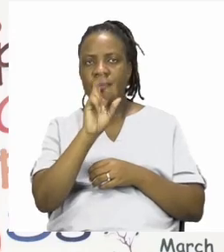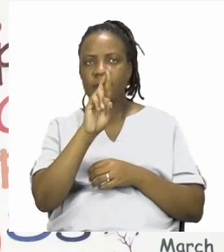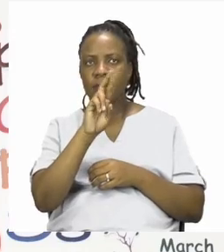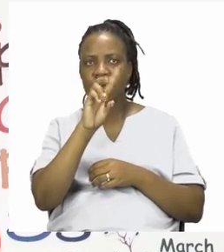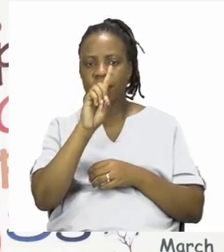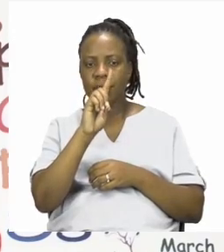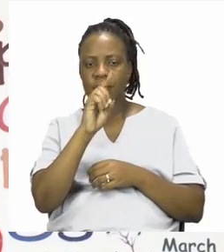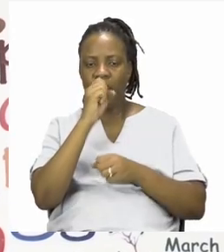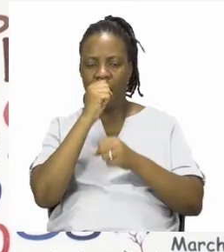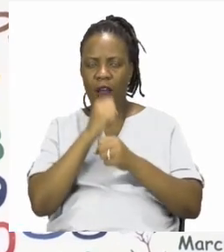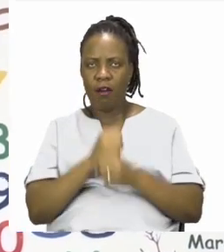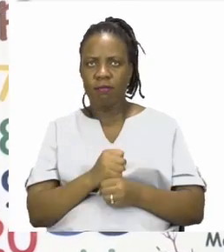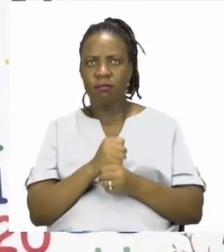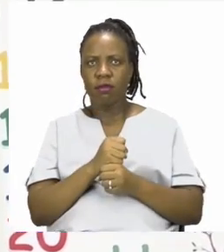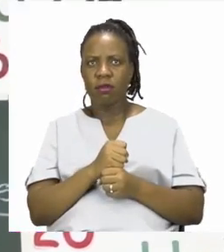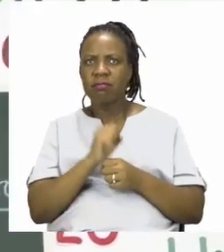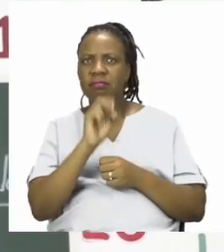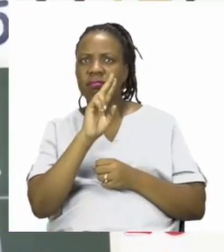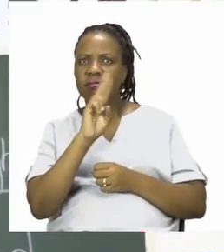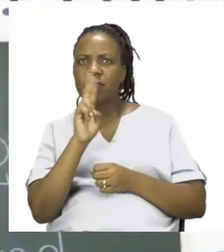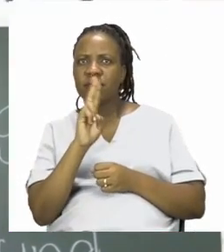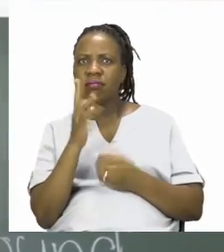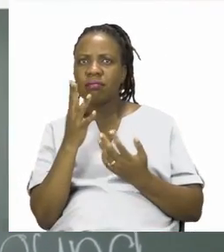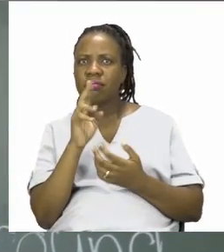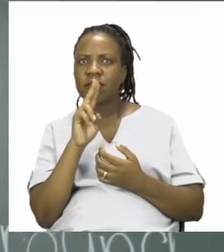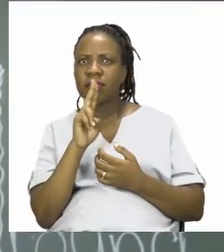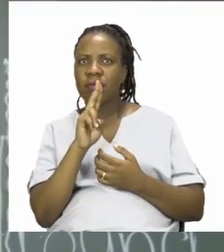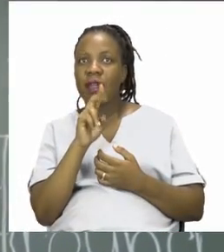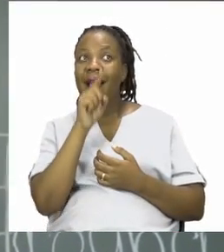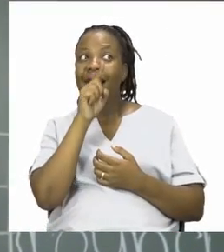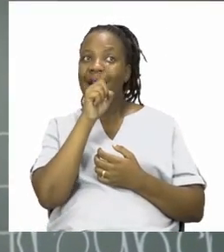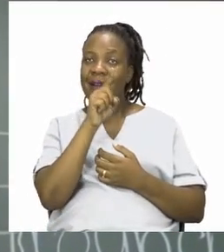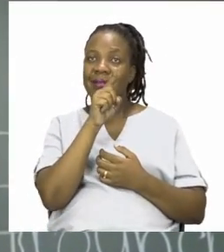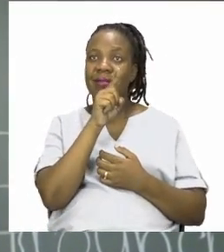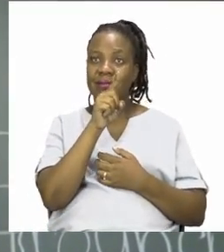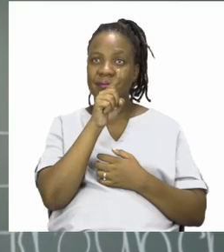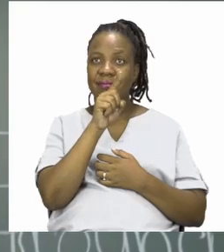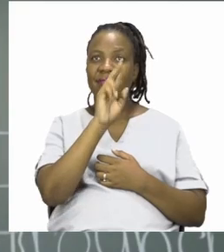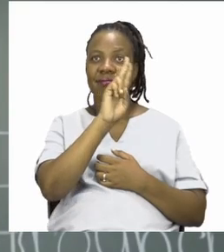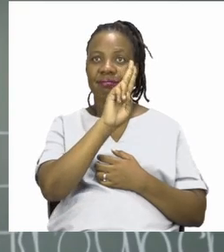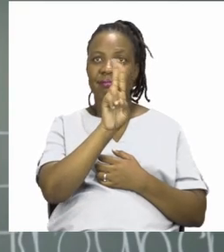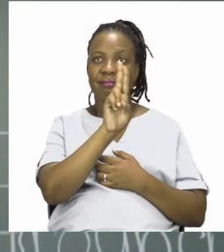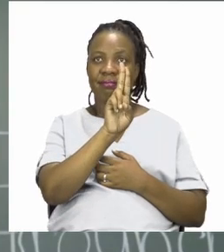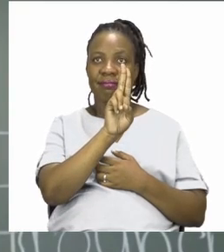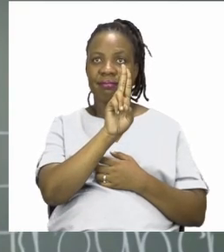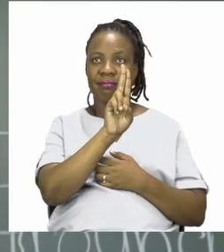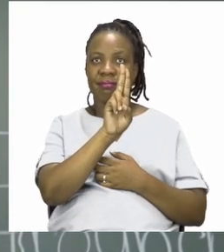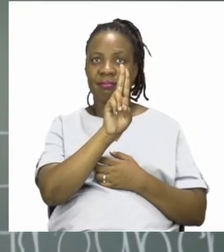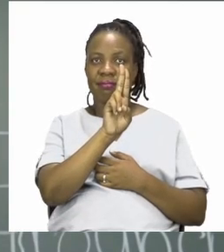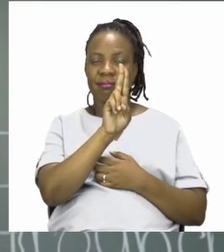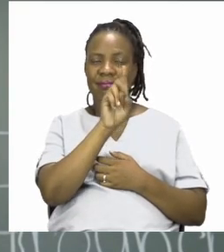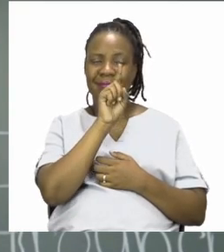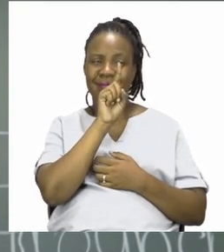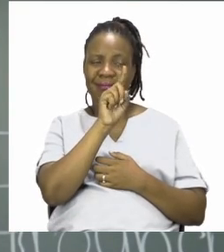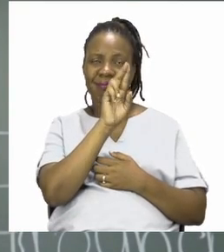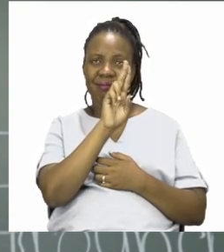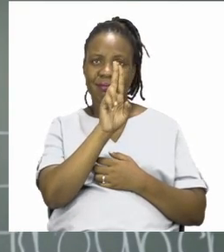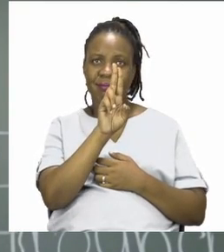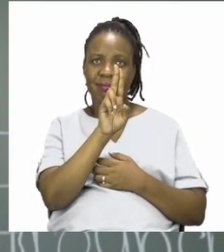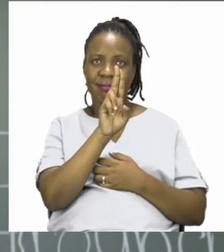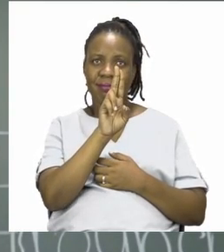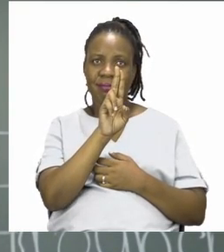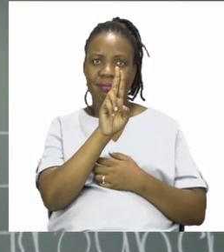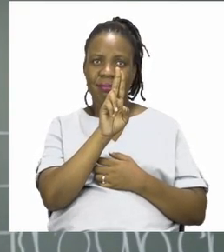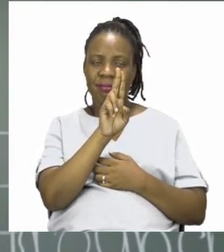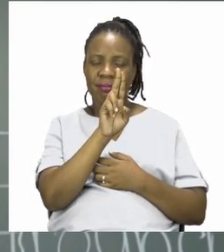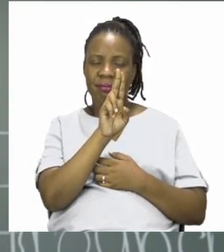Do we have an H anywhere here in the crossword? Yes, we do. It's all the way up there. Now